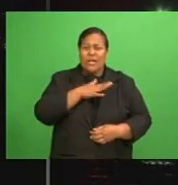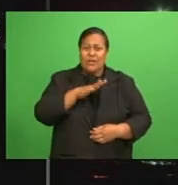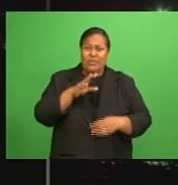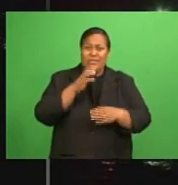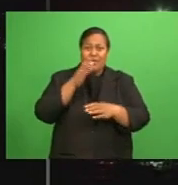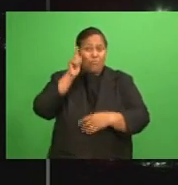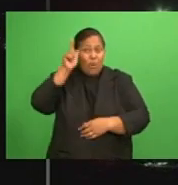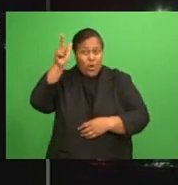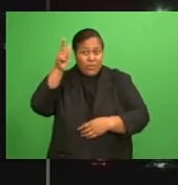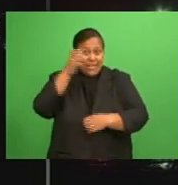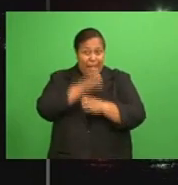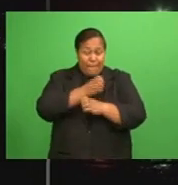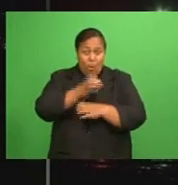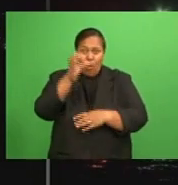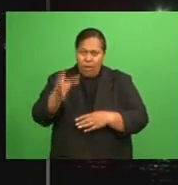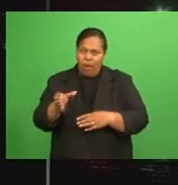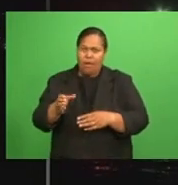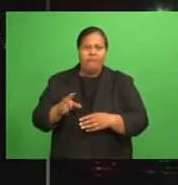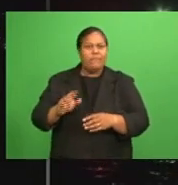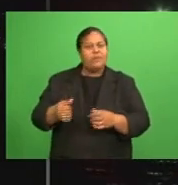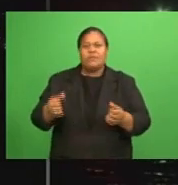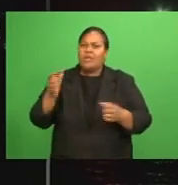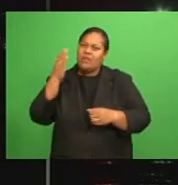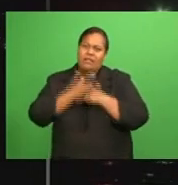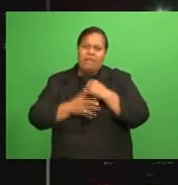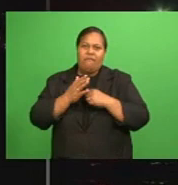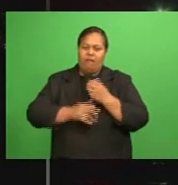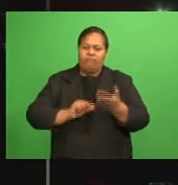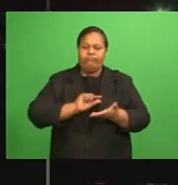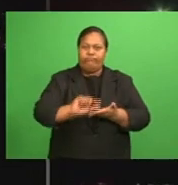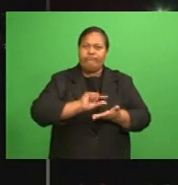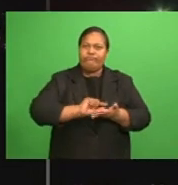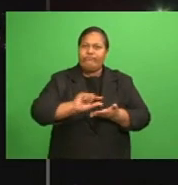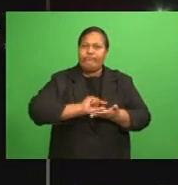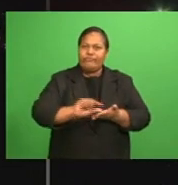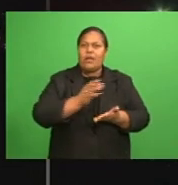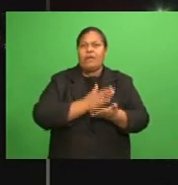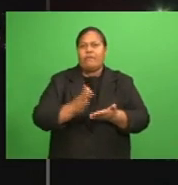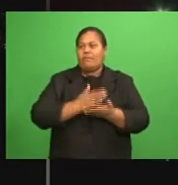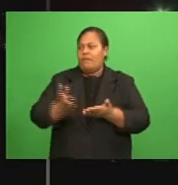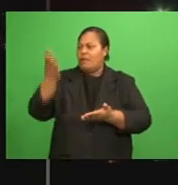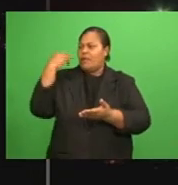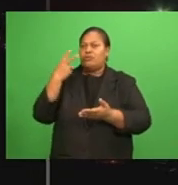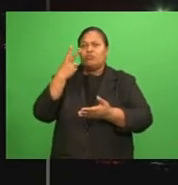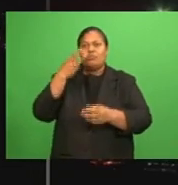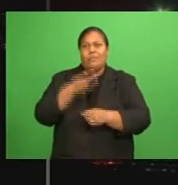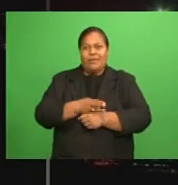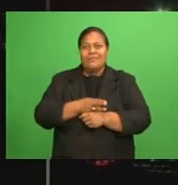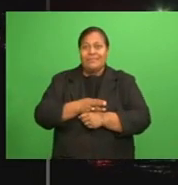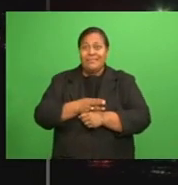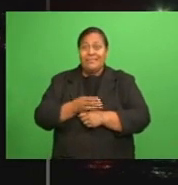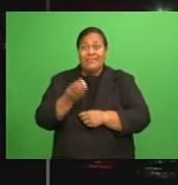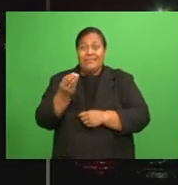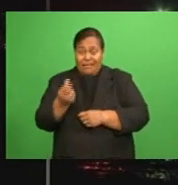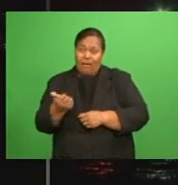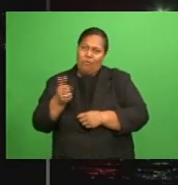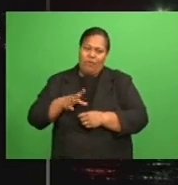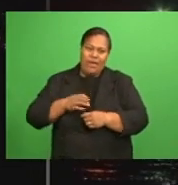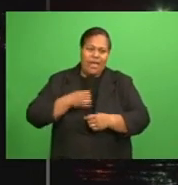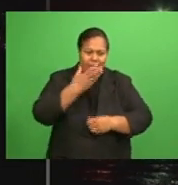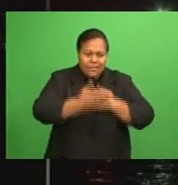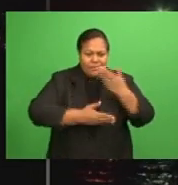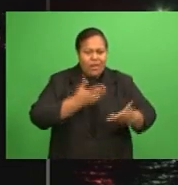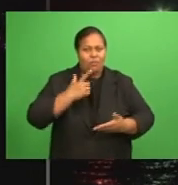make timely contributions to the Fiji National Provident Fund in the last 2 months. Some have notified the fund of their